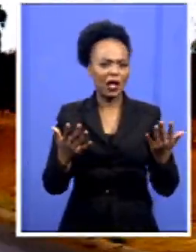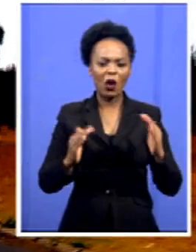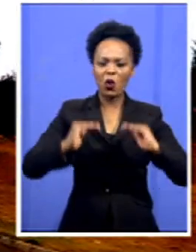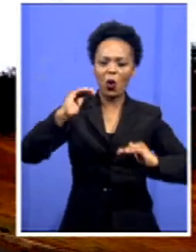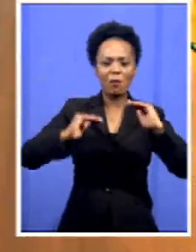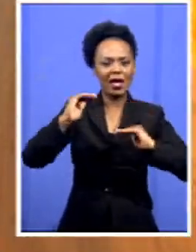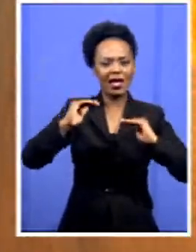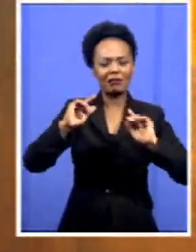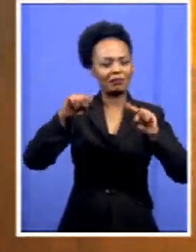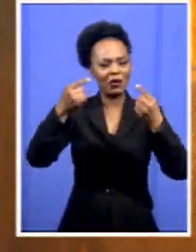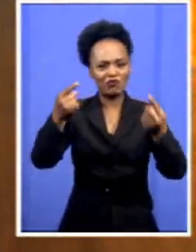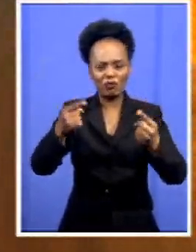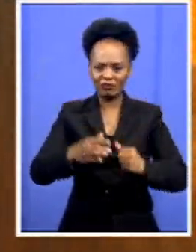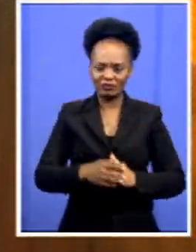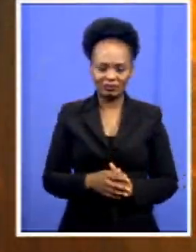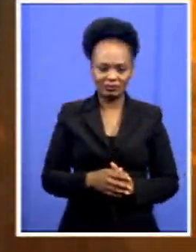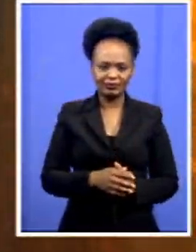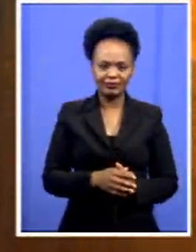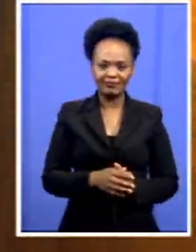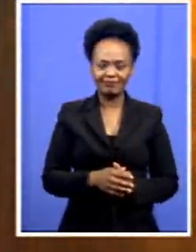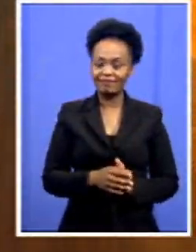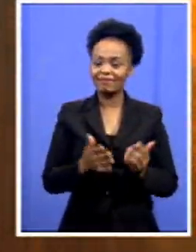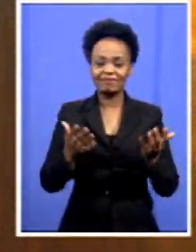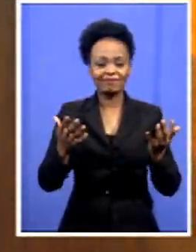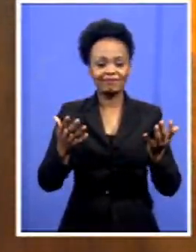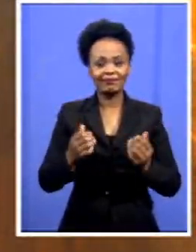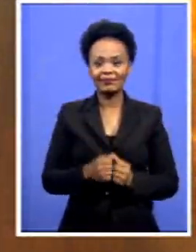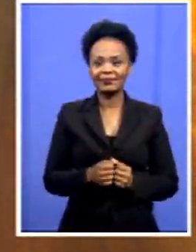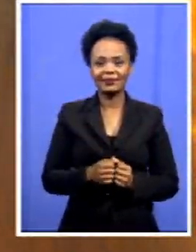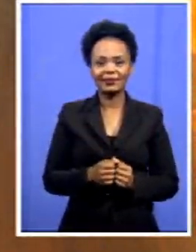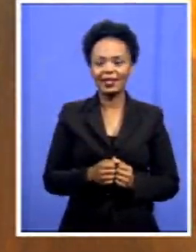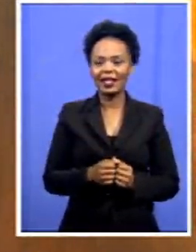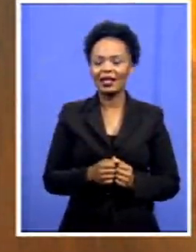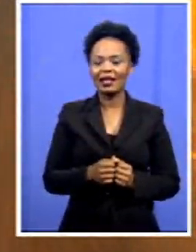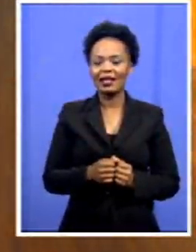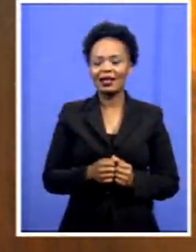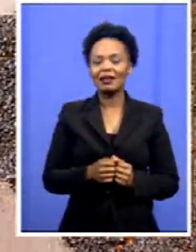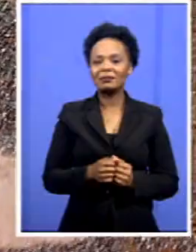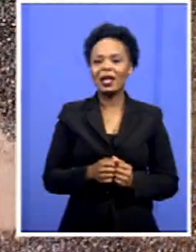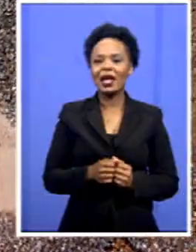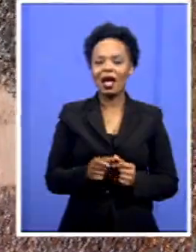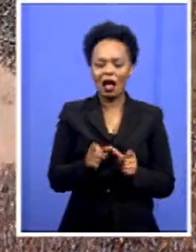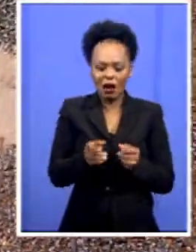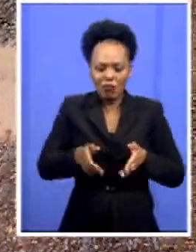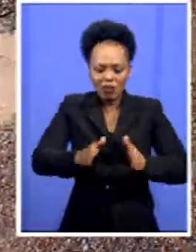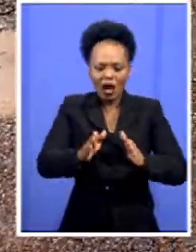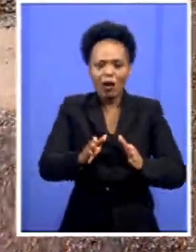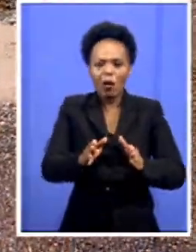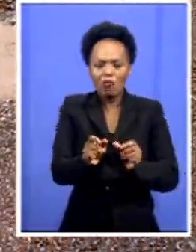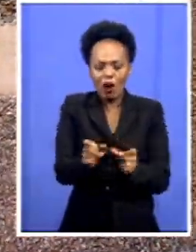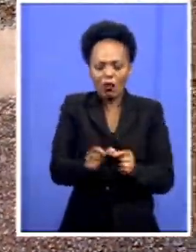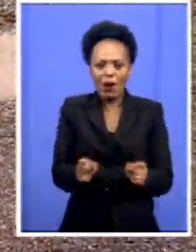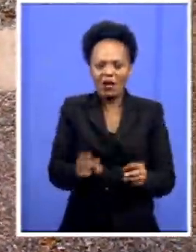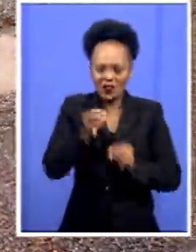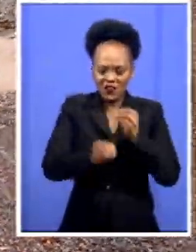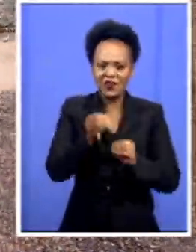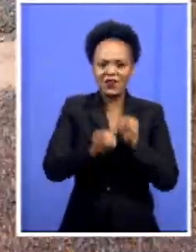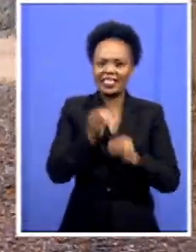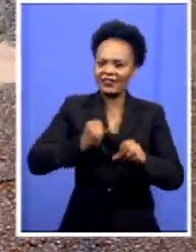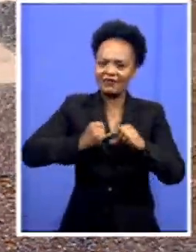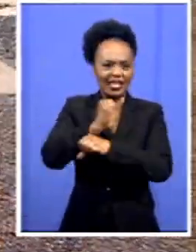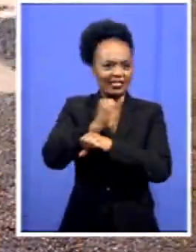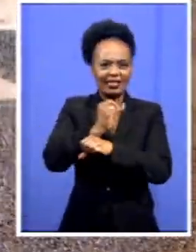two to each other, you know. I mean, in Midva you hardly see any portals, and if there's a portal, it's being fixed and sorted immediately.